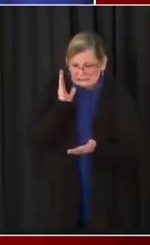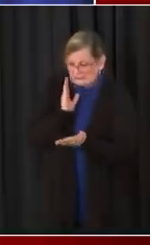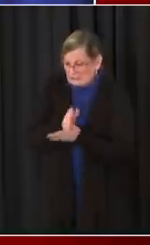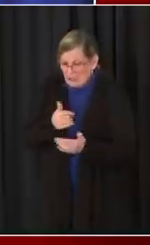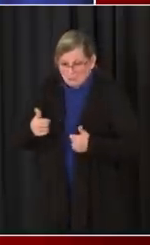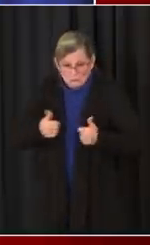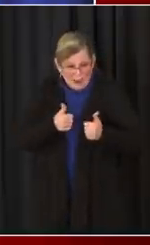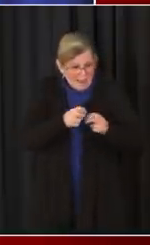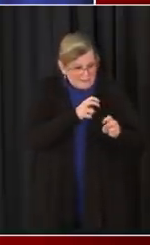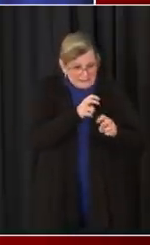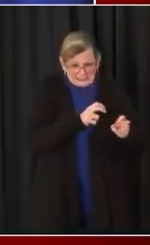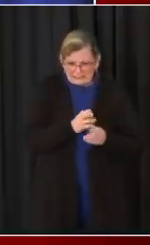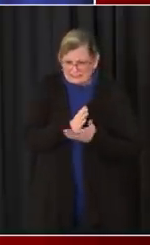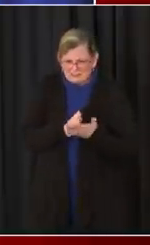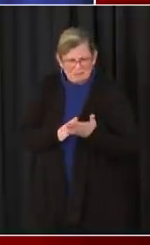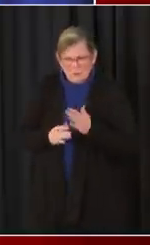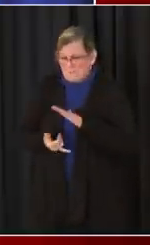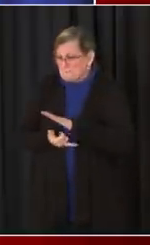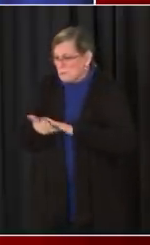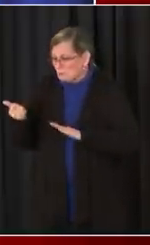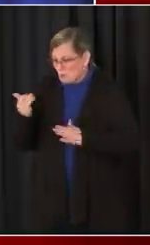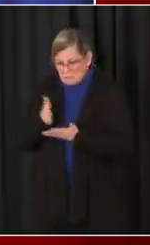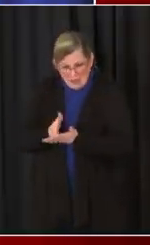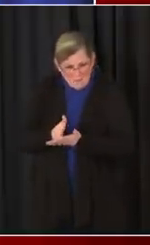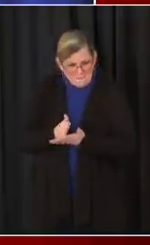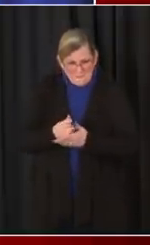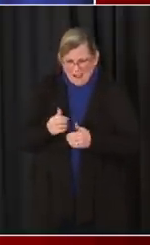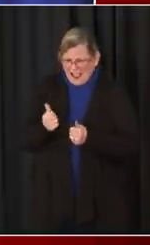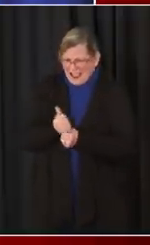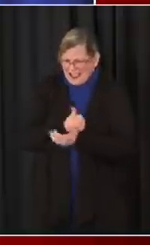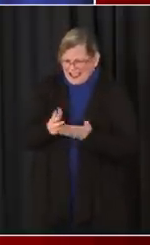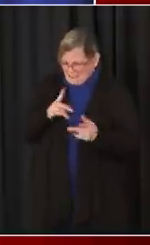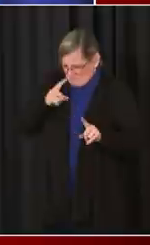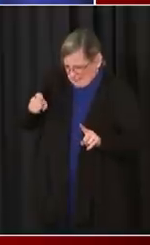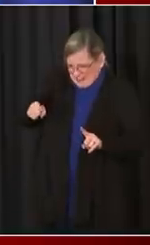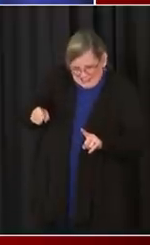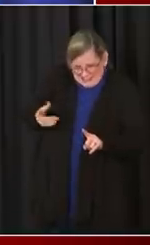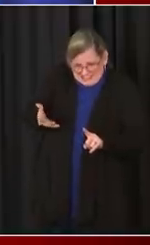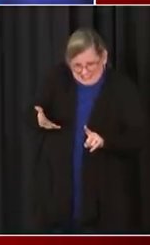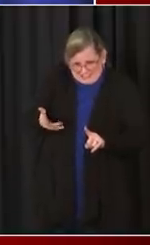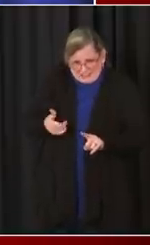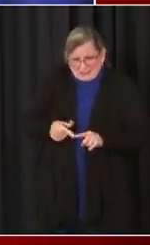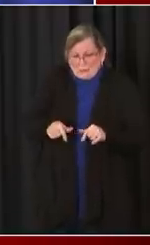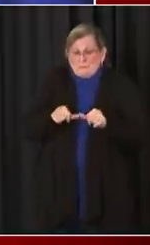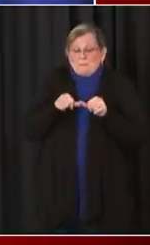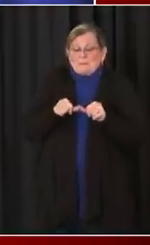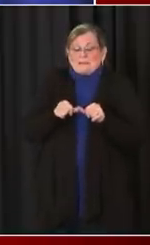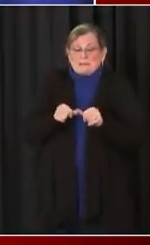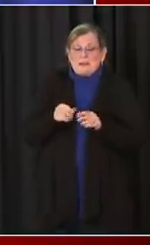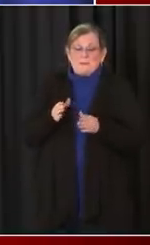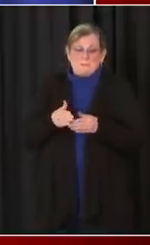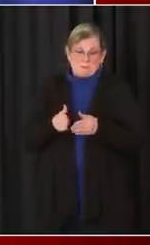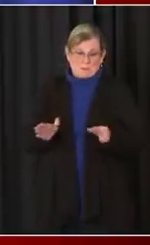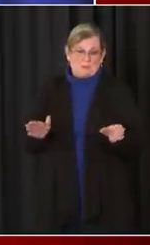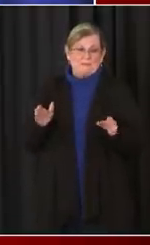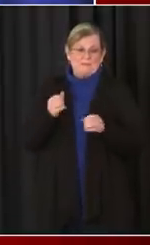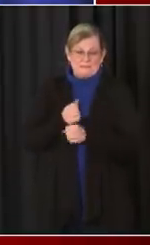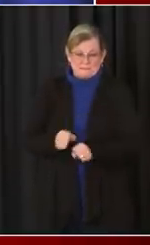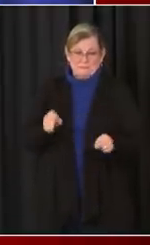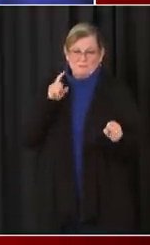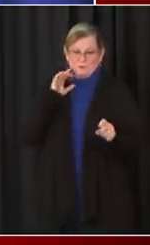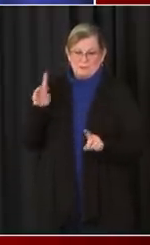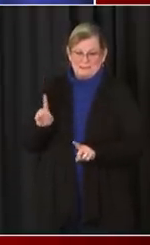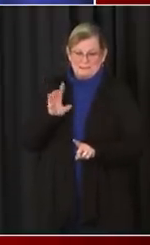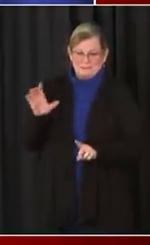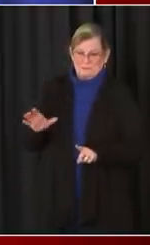transit or other public transportation earlier so that we can maintain public safety in the district. So it's